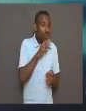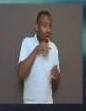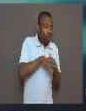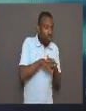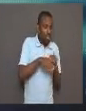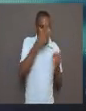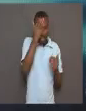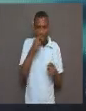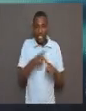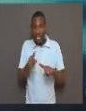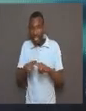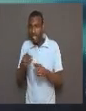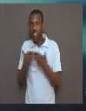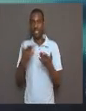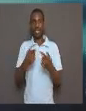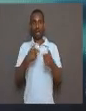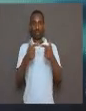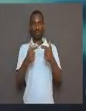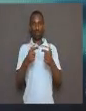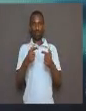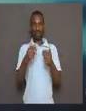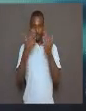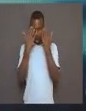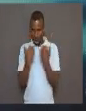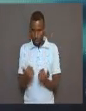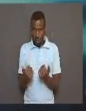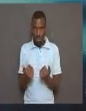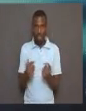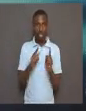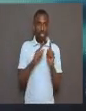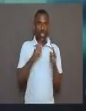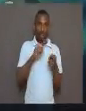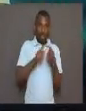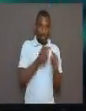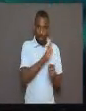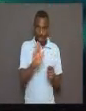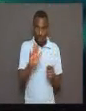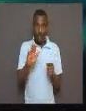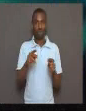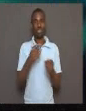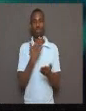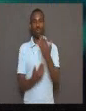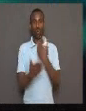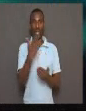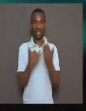Please take a few minutes to discuss your ideas.